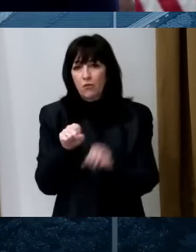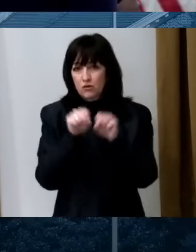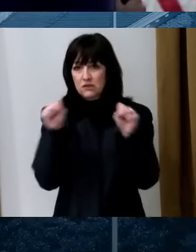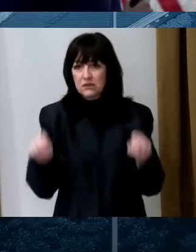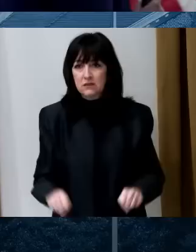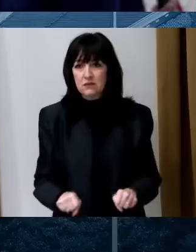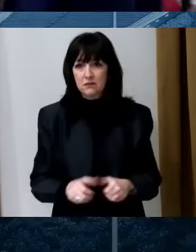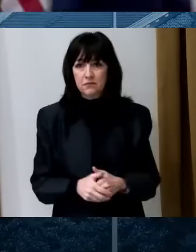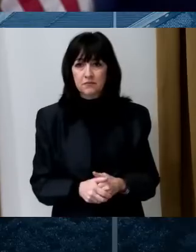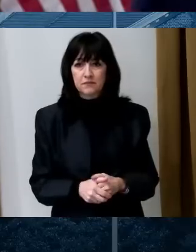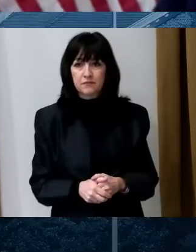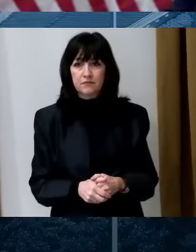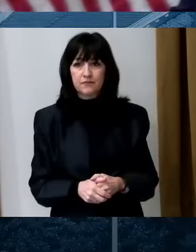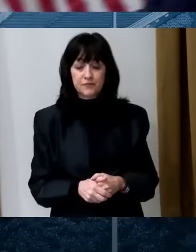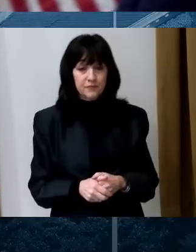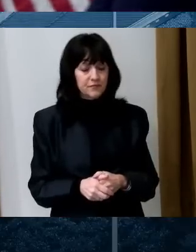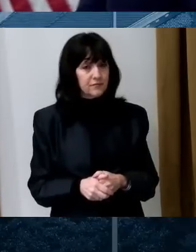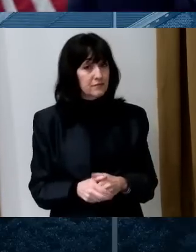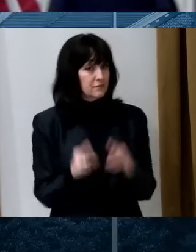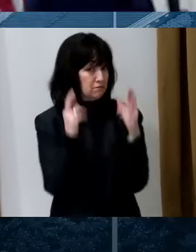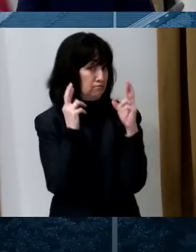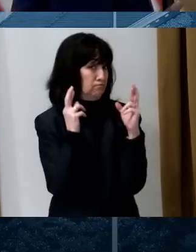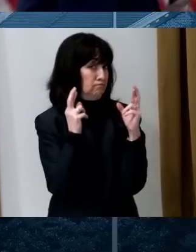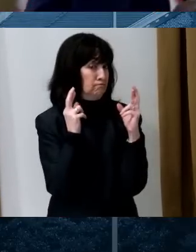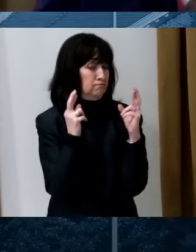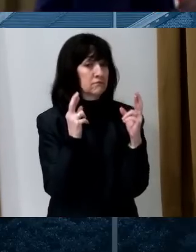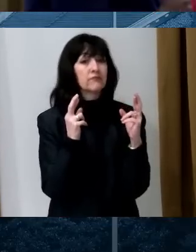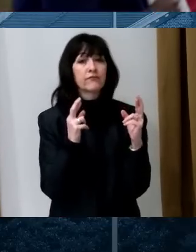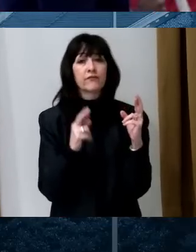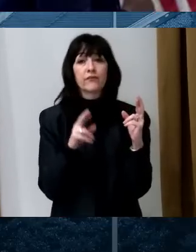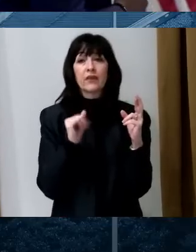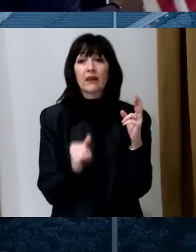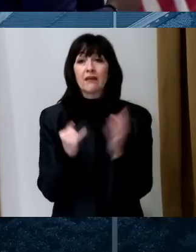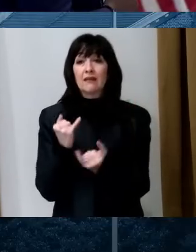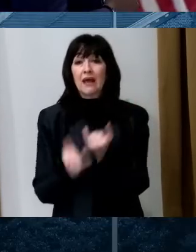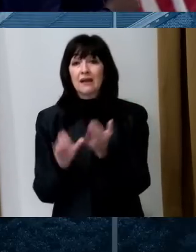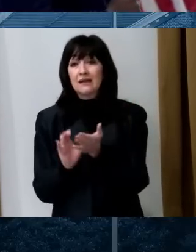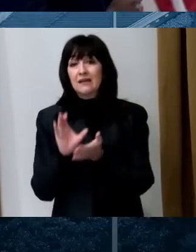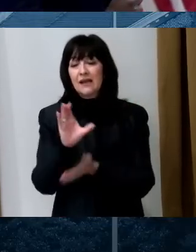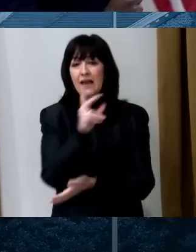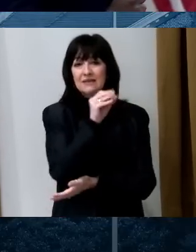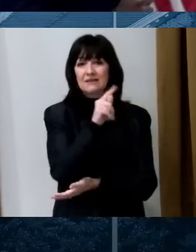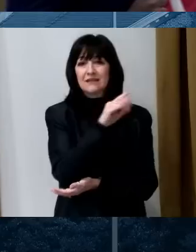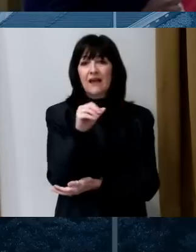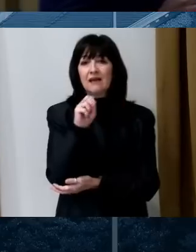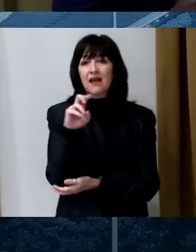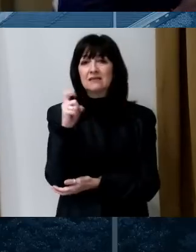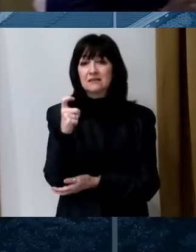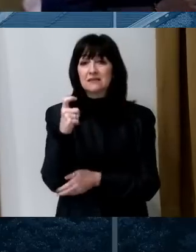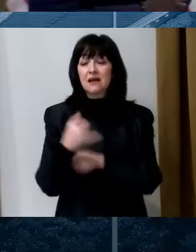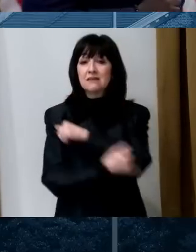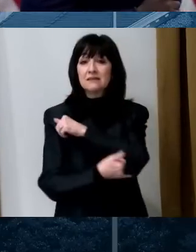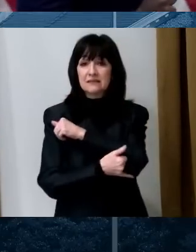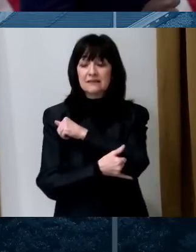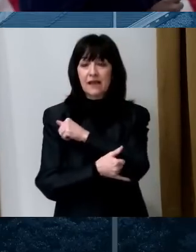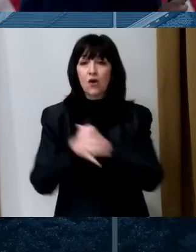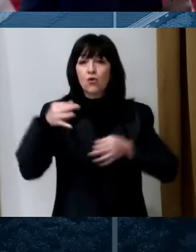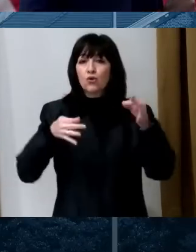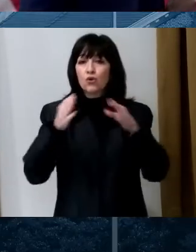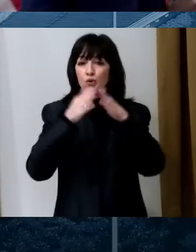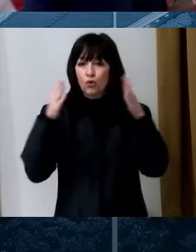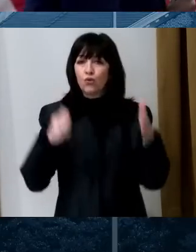So this is, knocking on wood, hopefully the last installment for the Kent and Sussex County courthouses. This